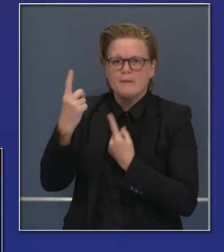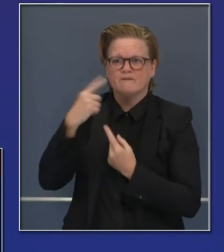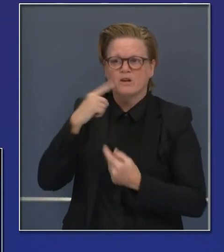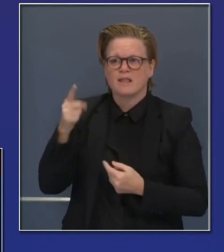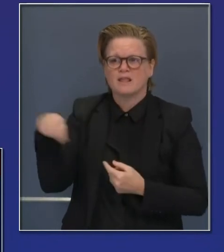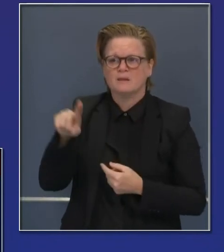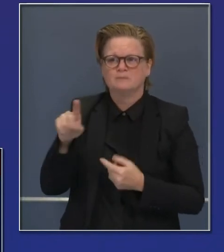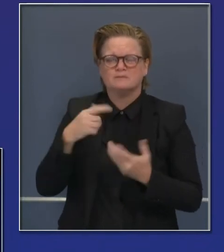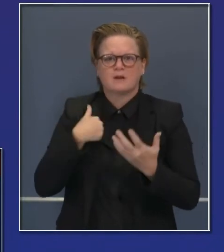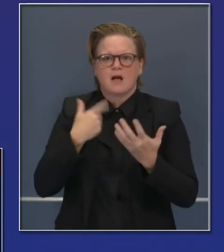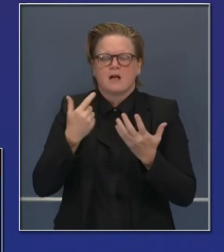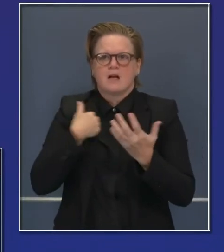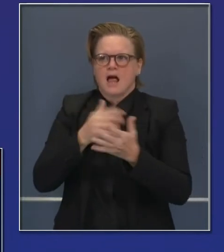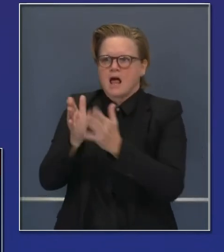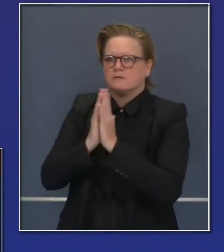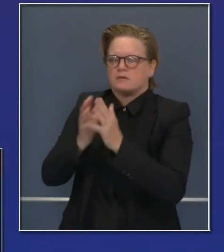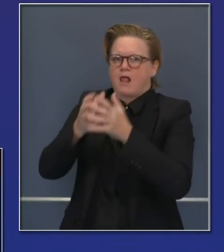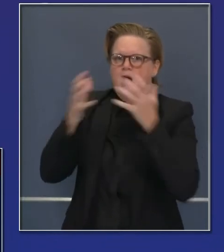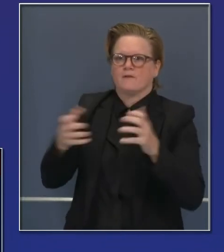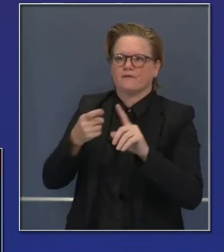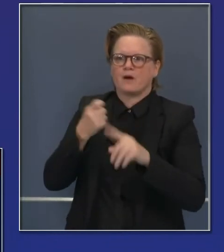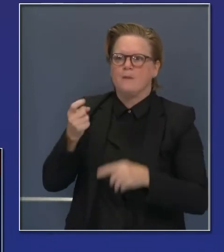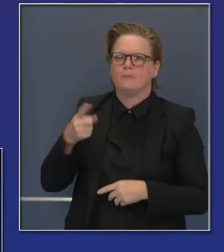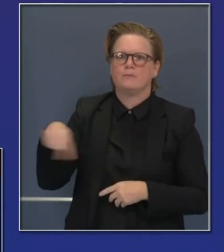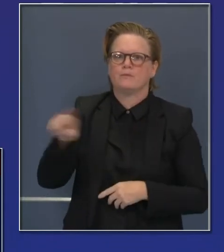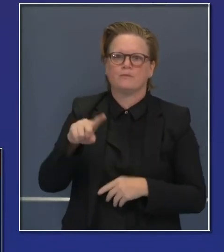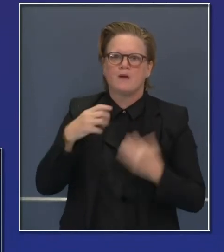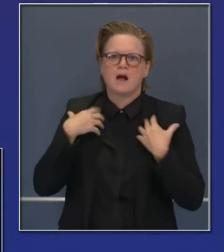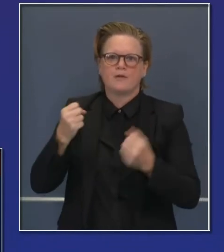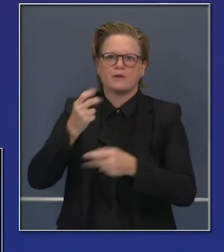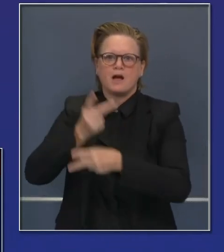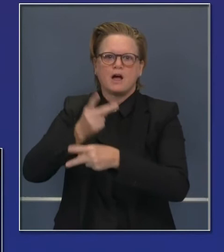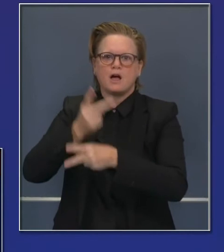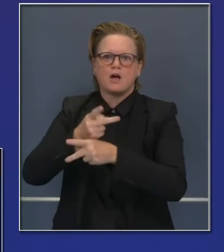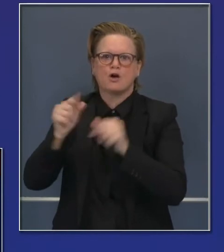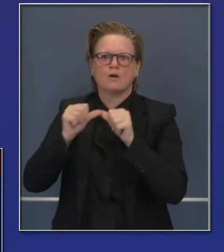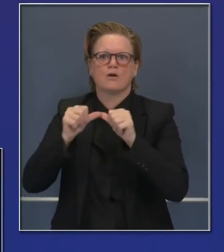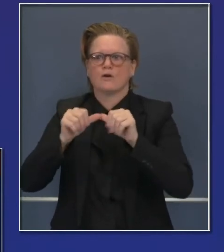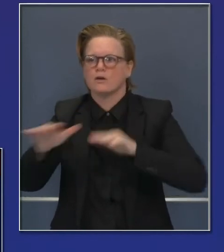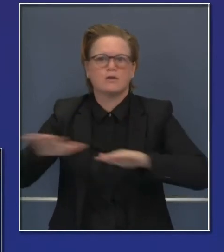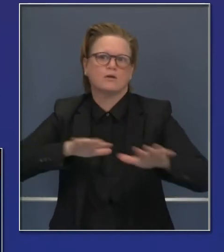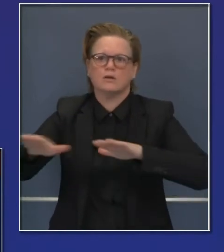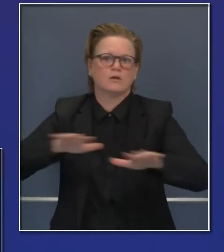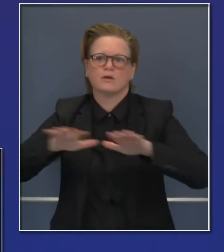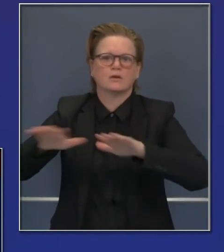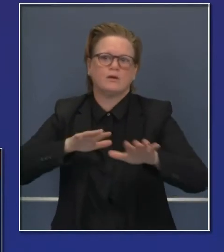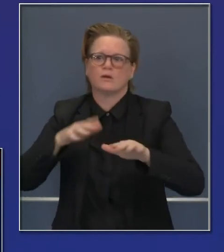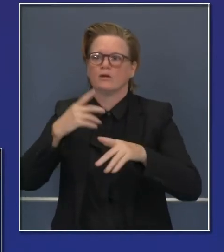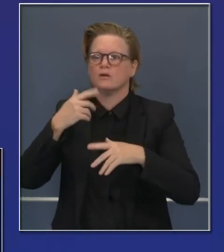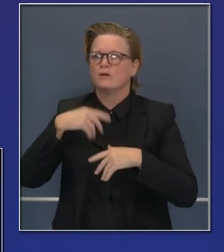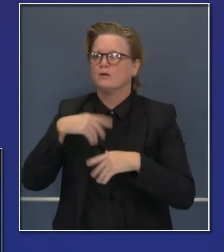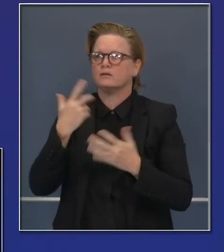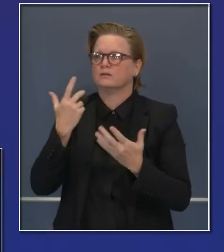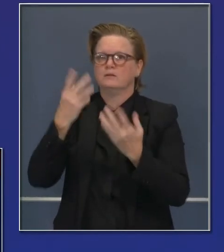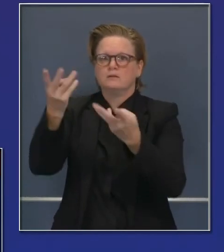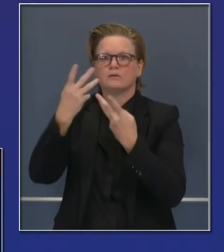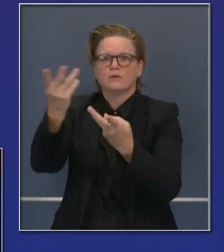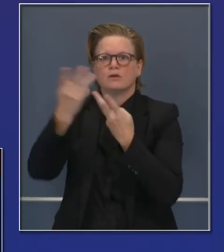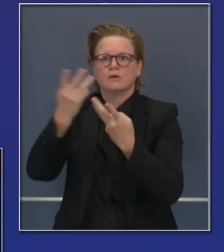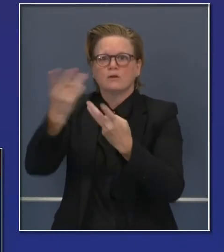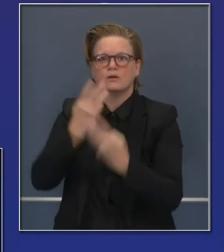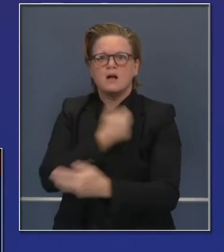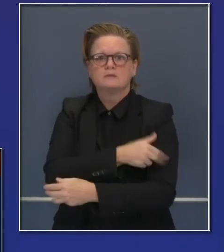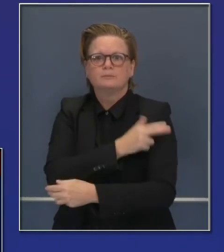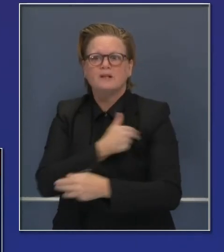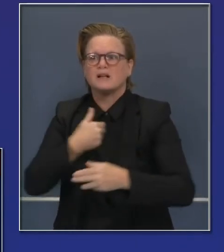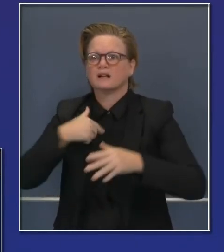healthcare workers, and we're asking them now for more still. And this is profoundly challenging.